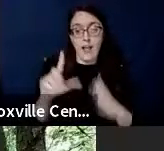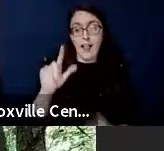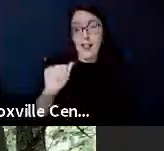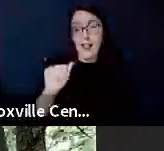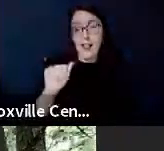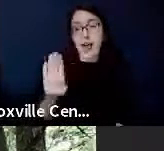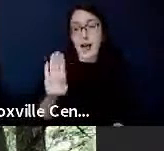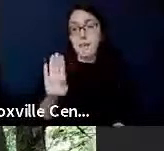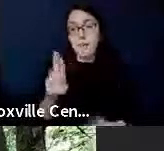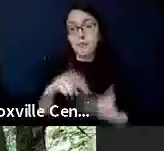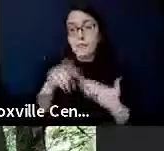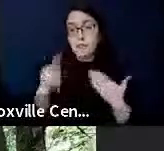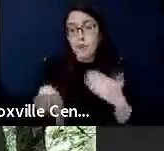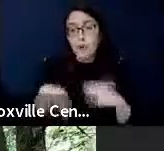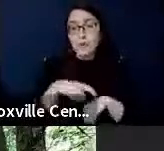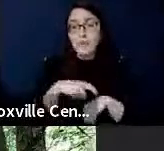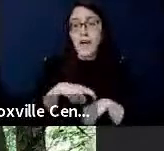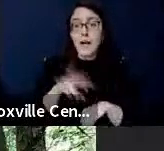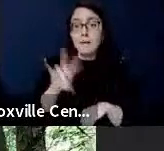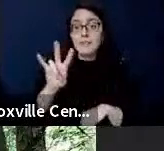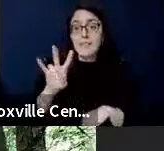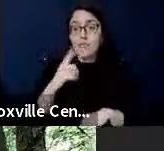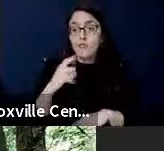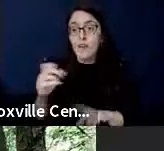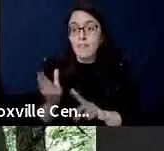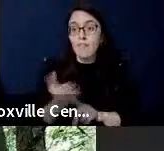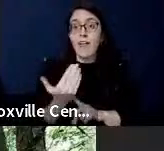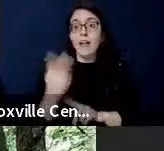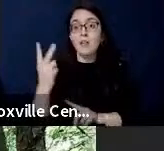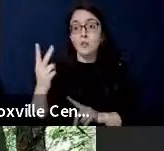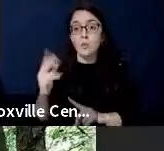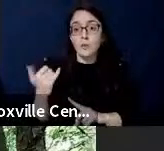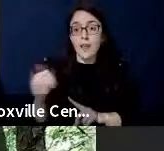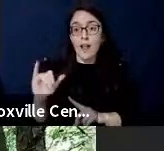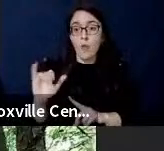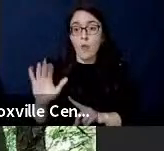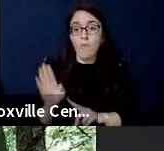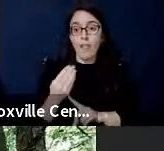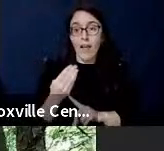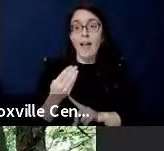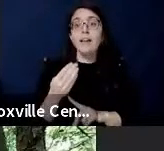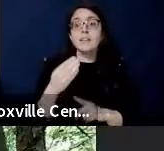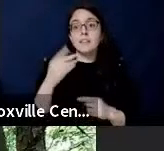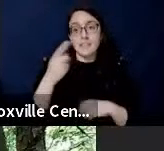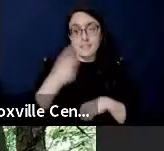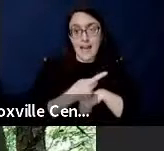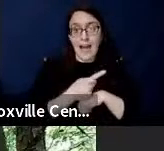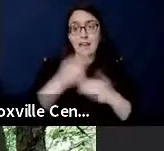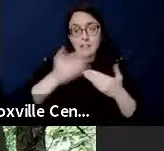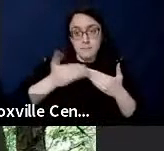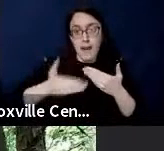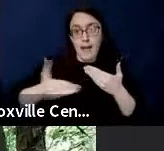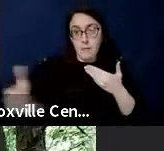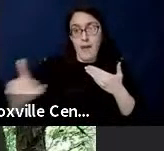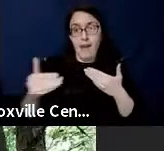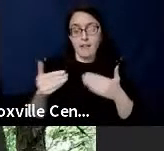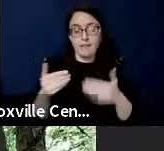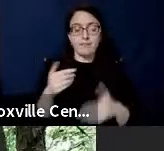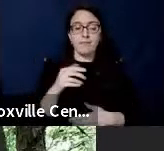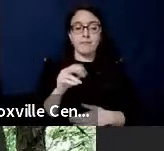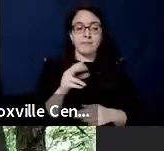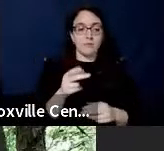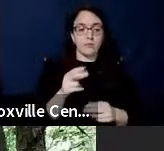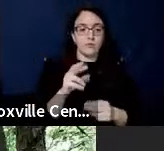time saw 7 red flags and 2 yellow flags, all on consecutive days. Turnaround time has increased since the